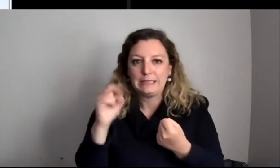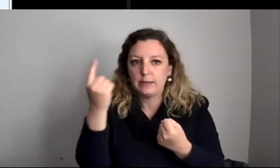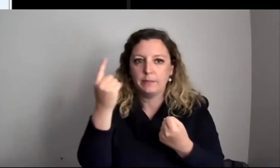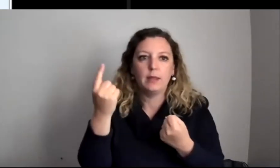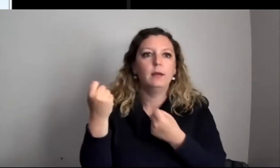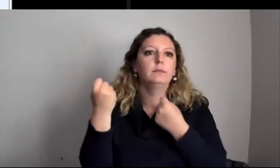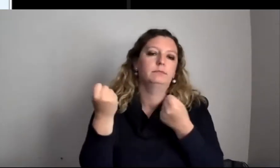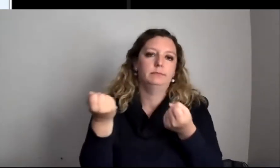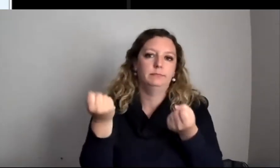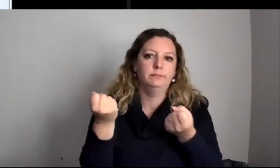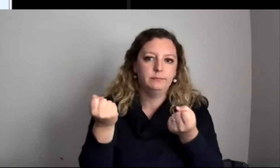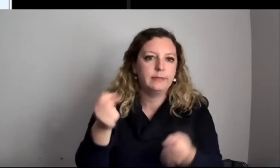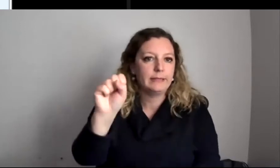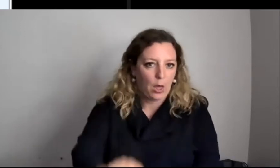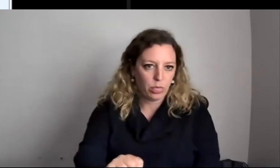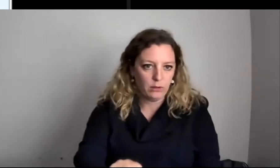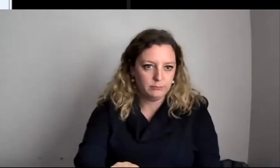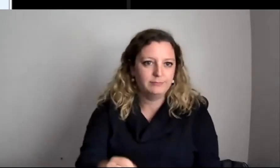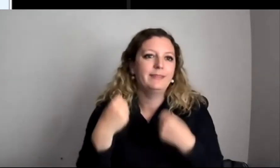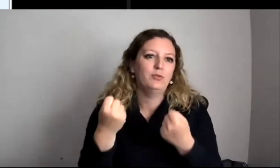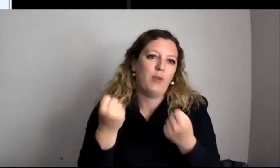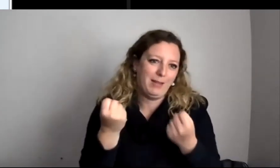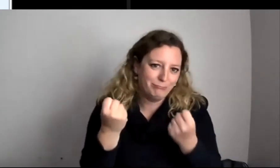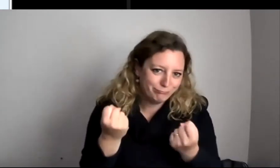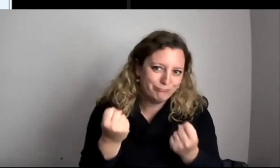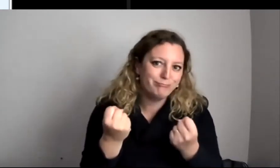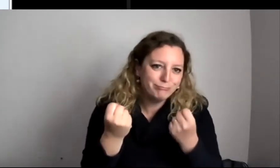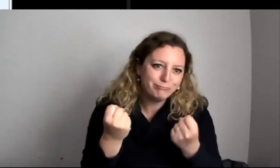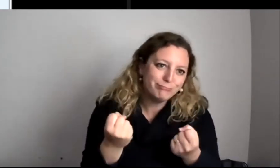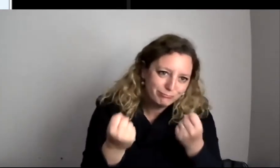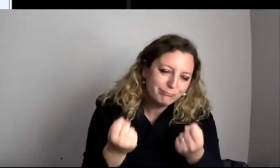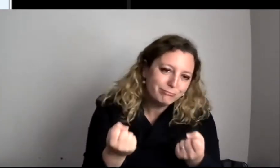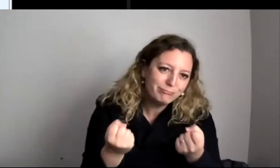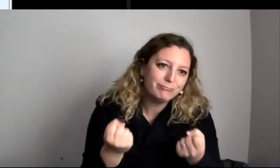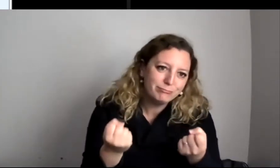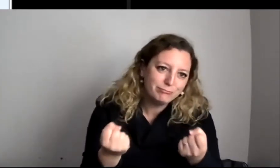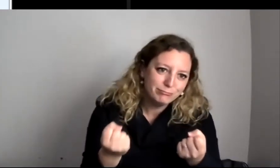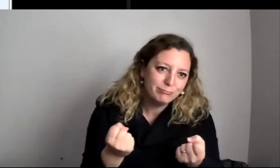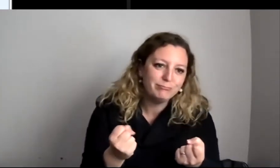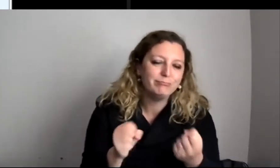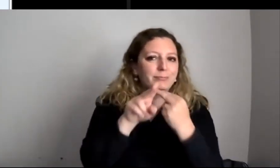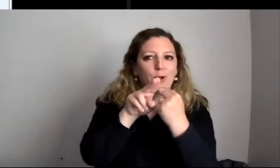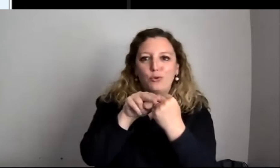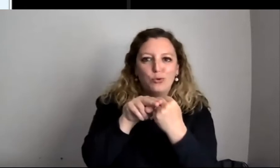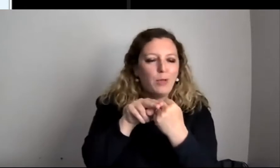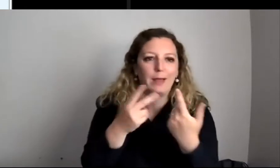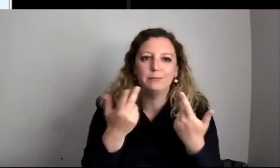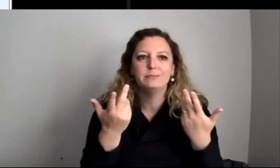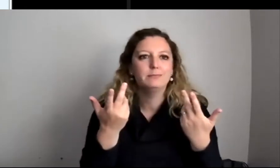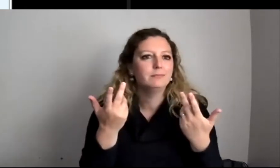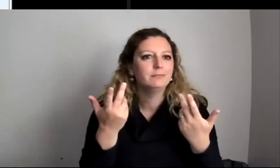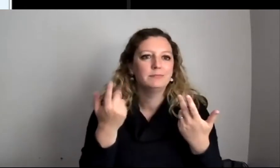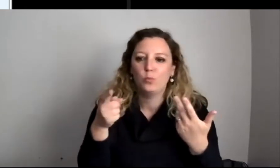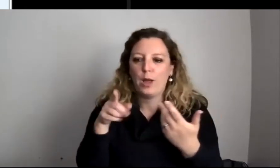you start driving south. And you drive, and you drive, and you drive. It's a 2-lane highway, one